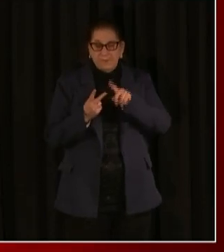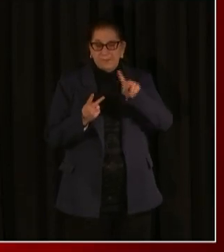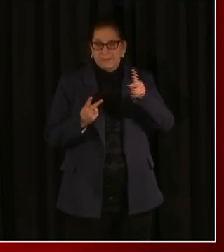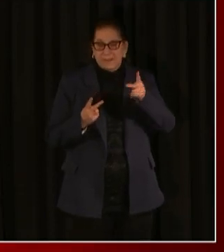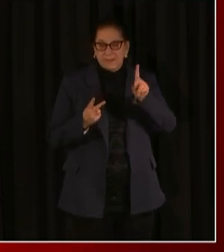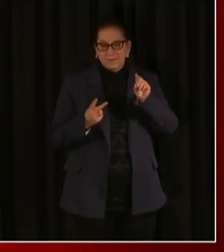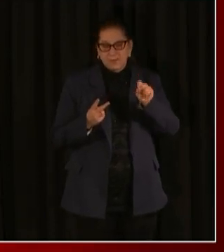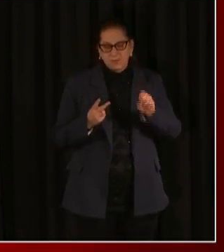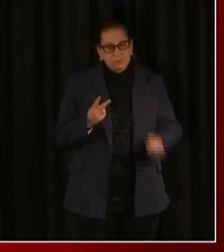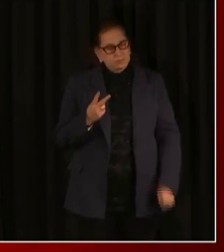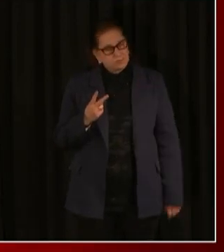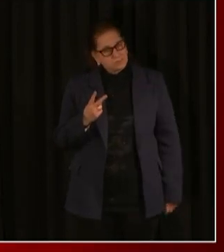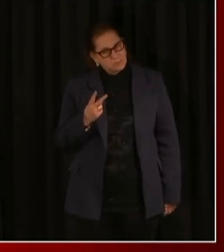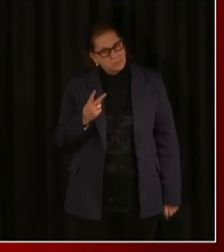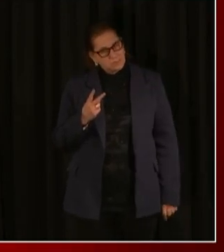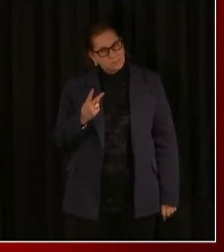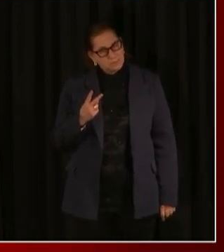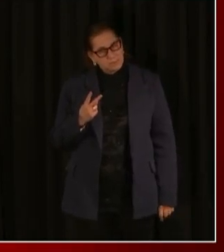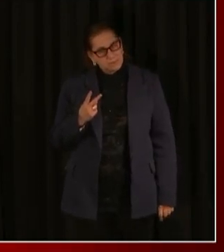them.